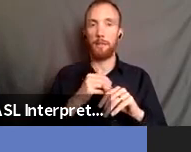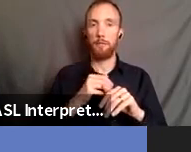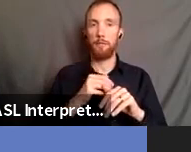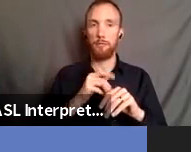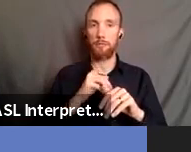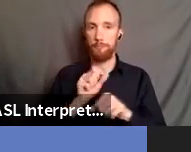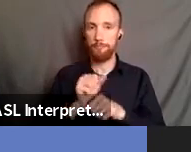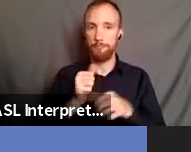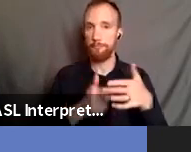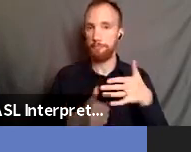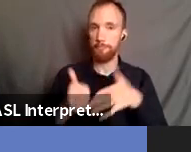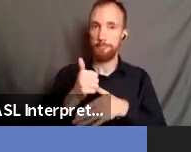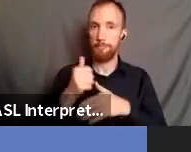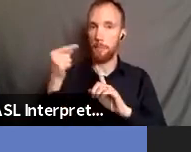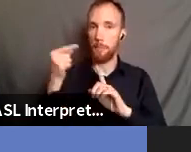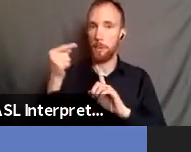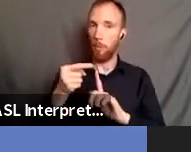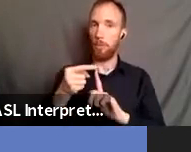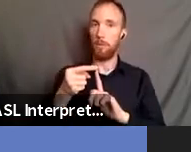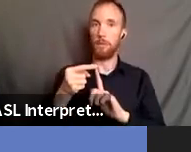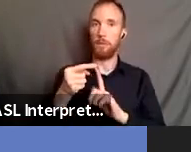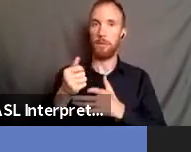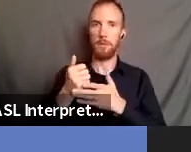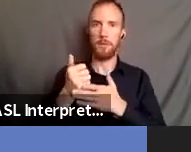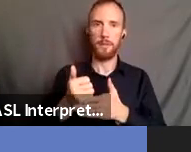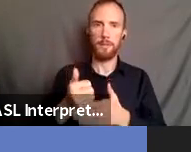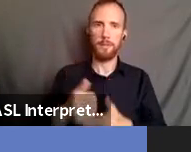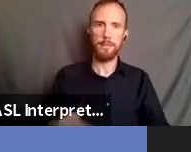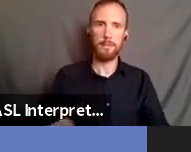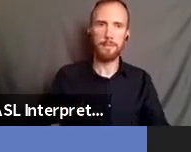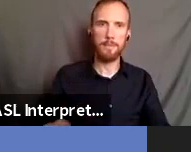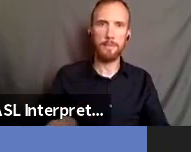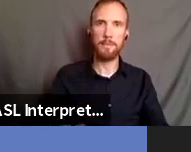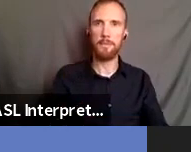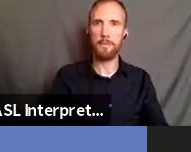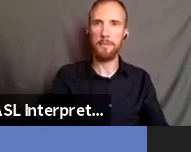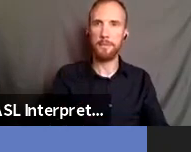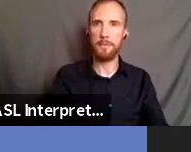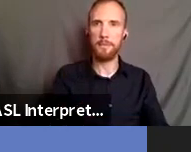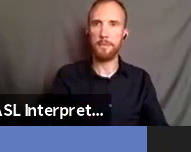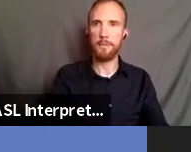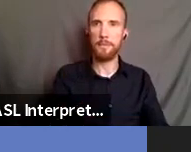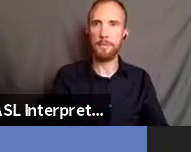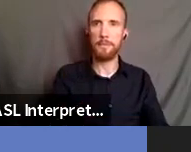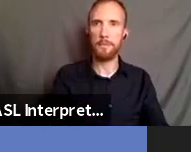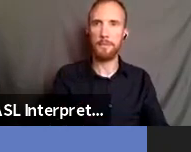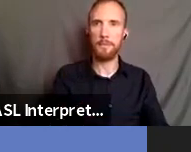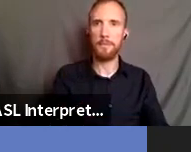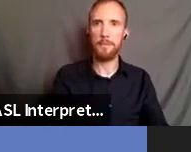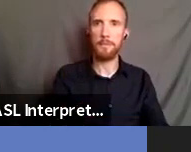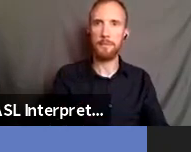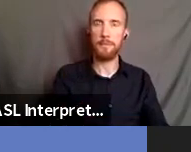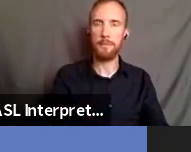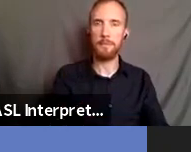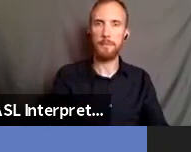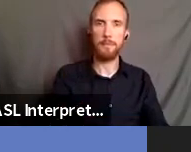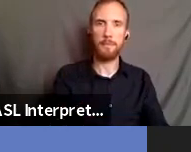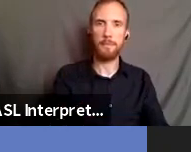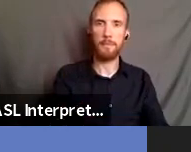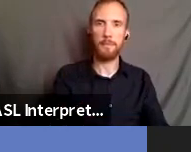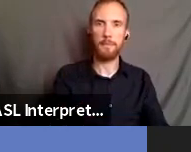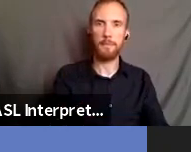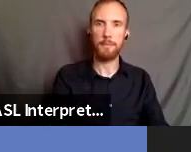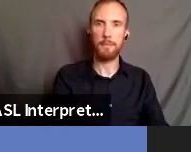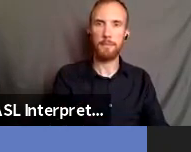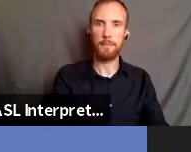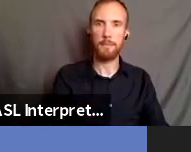district to become more trauma engaged and culturally responsive as a school district there are things we are already doing